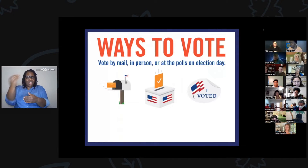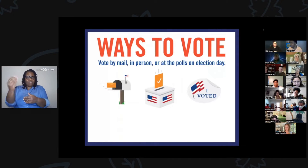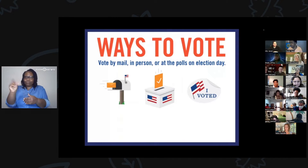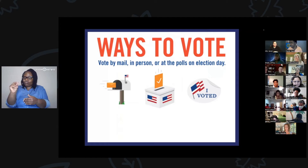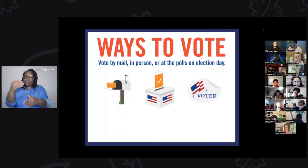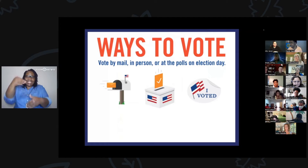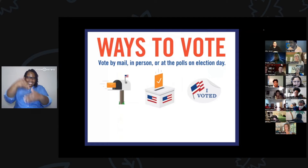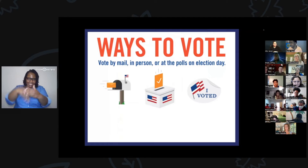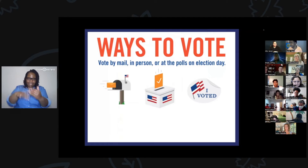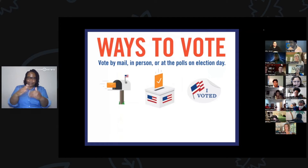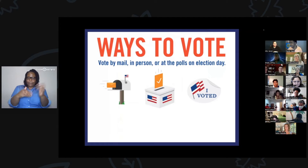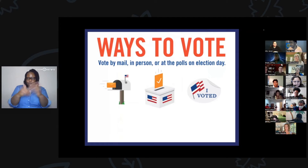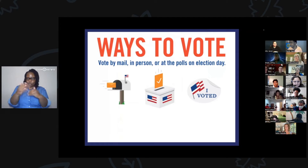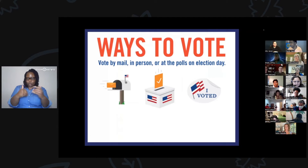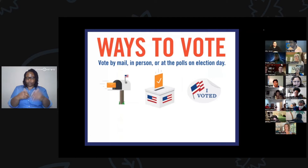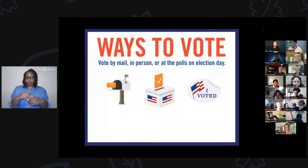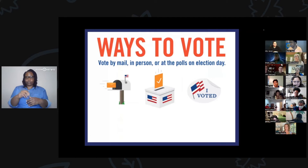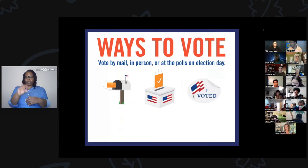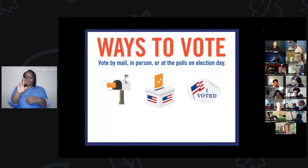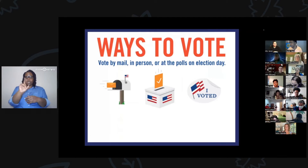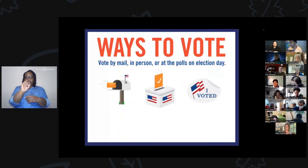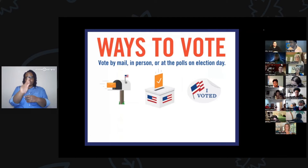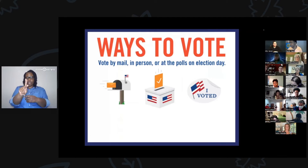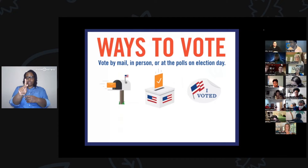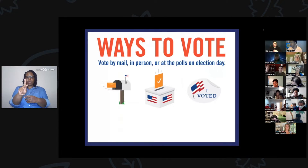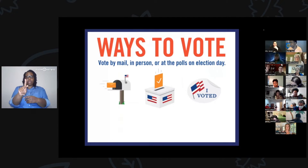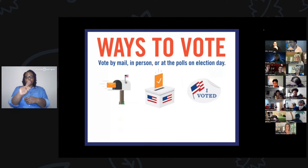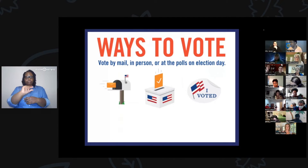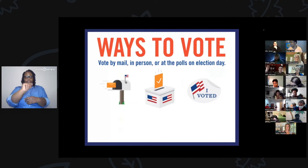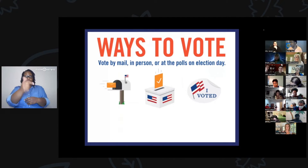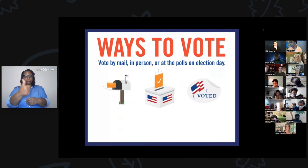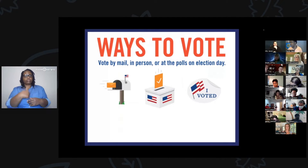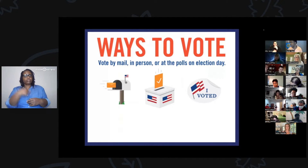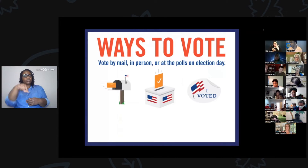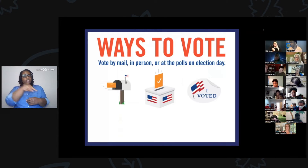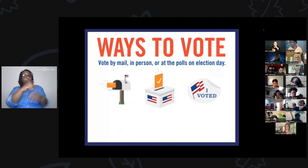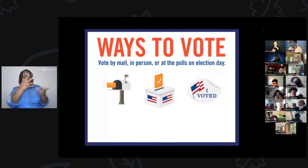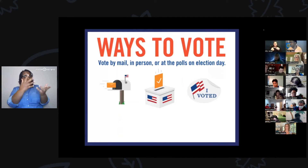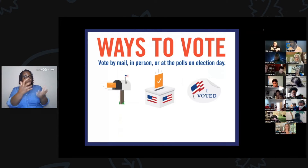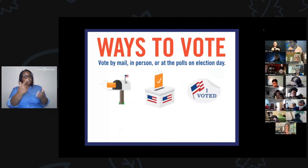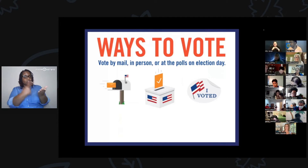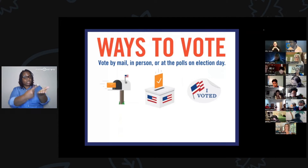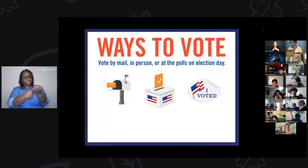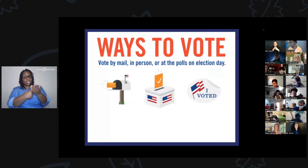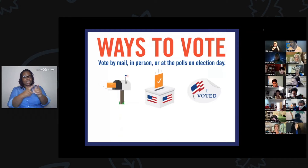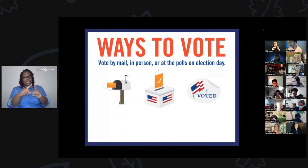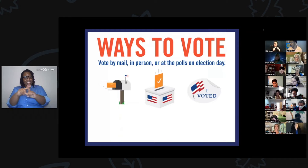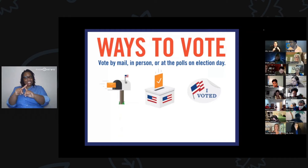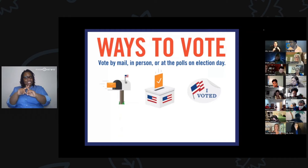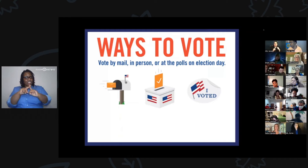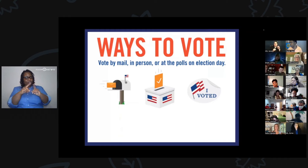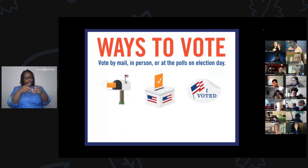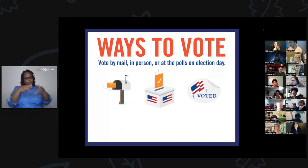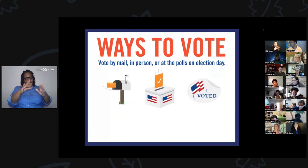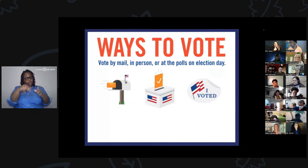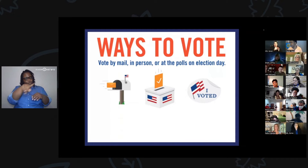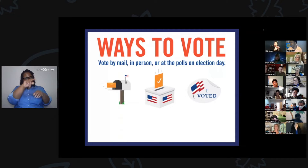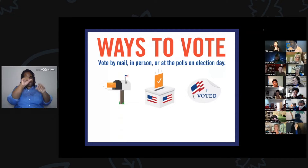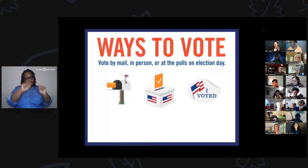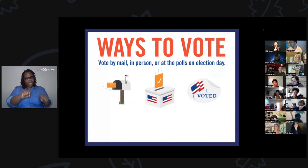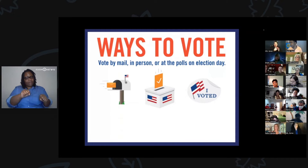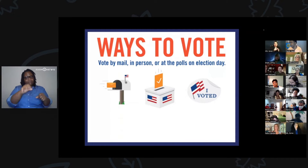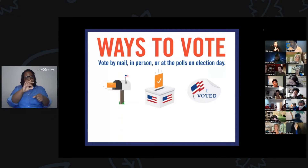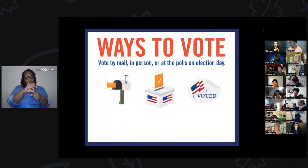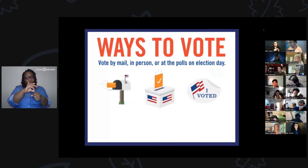We want to talk about different ways you can vote. You